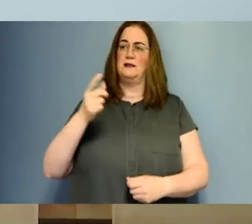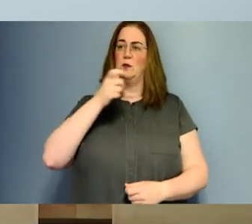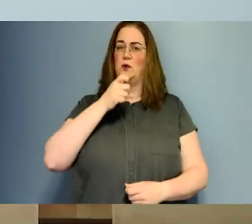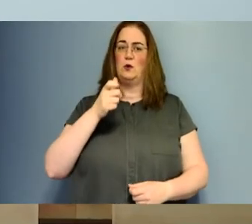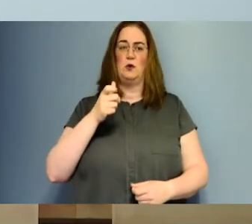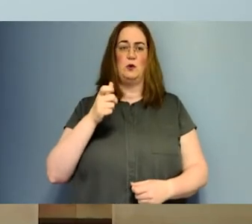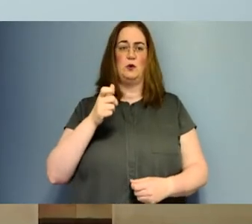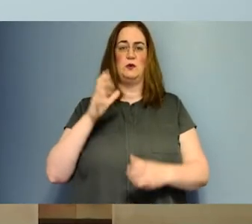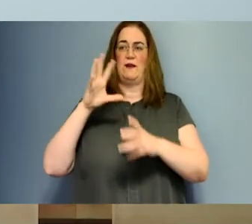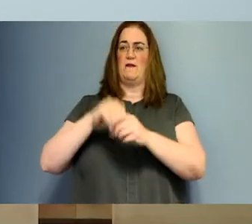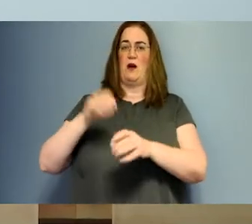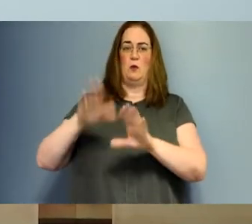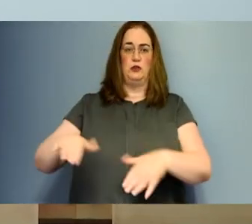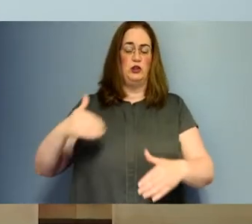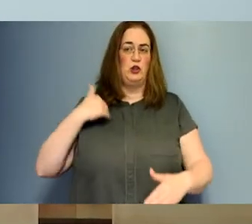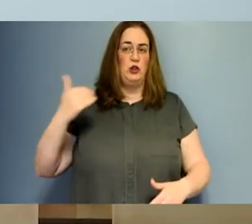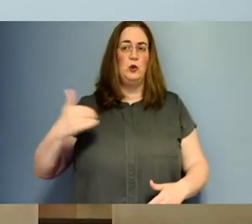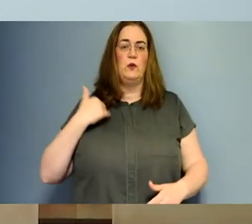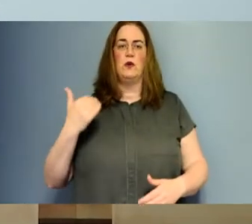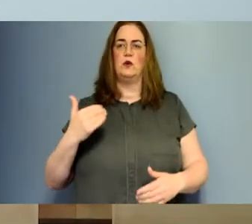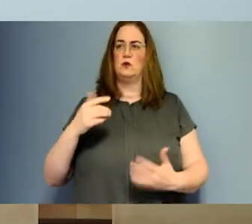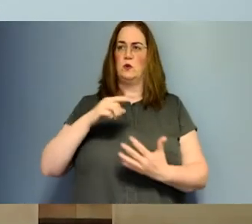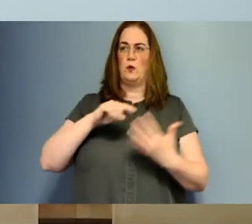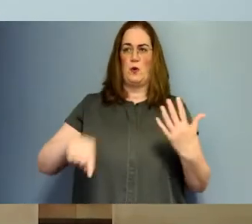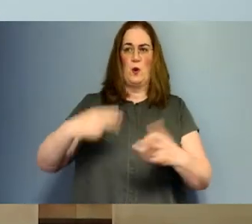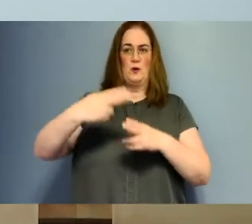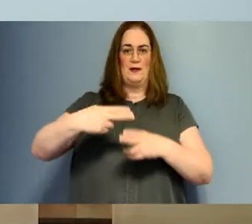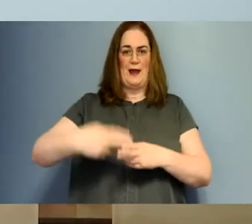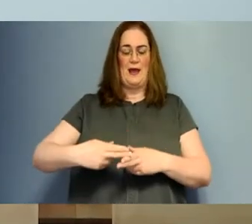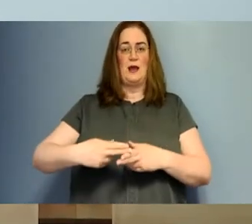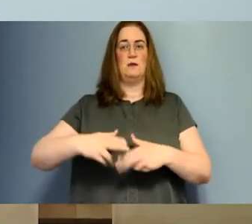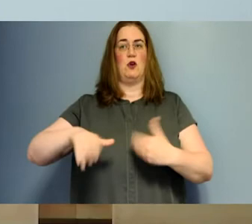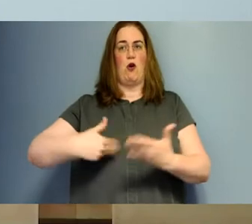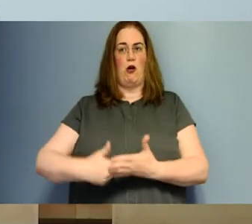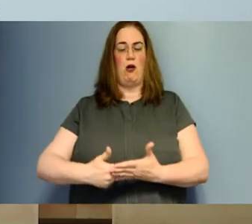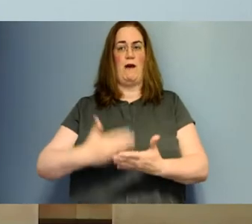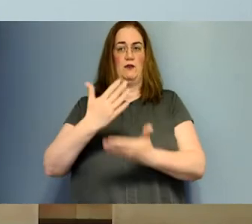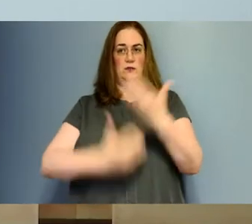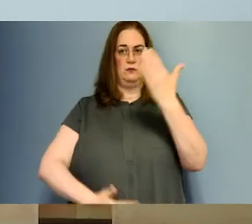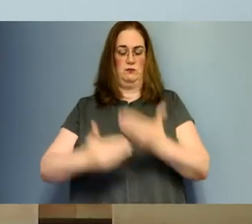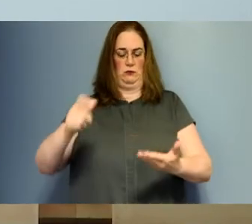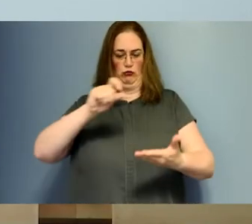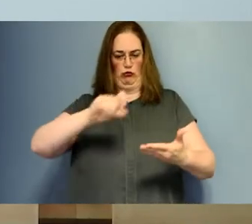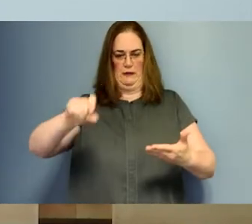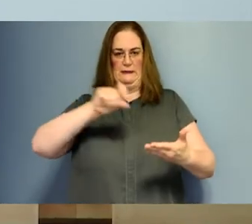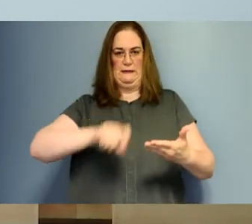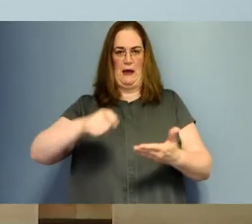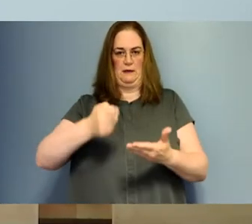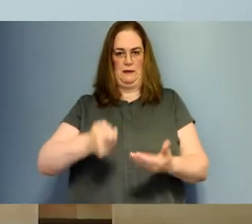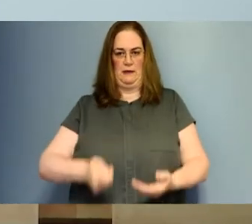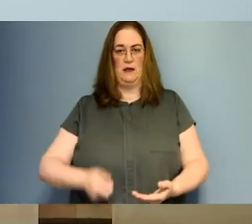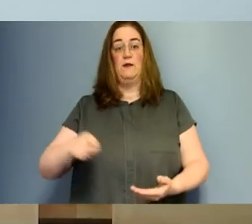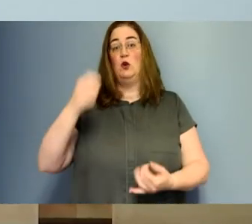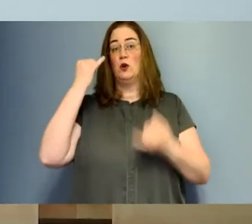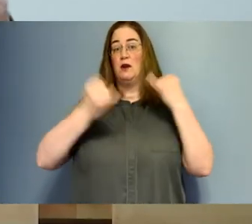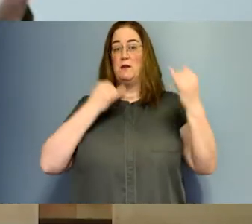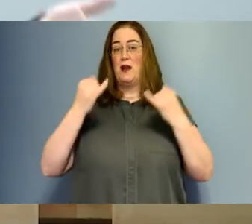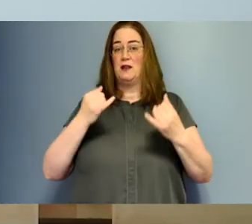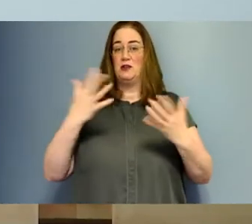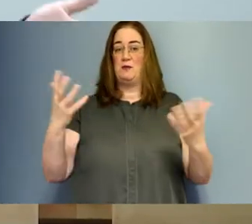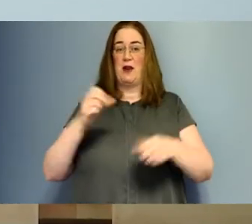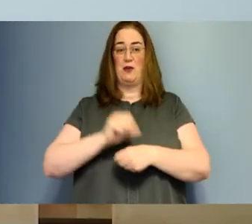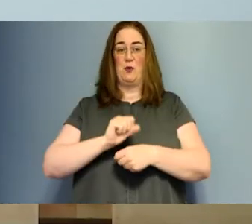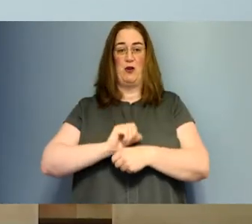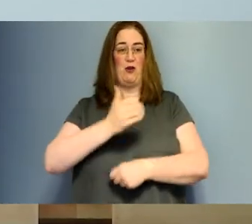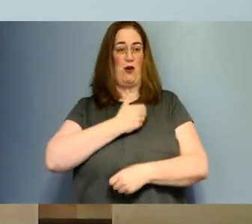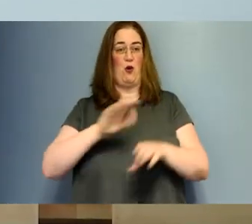is involved with children and youth. So those names have to all be redacted. So if you could imagine the amount of work our